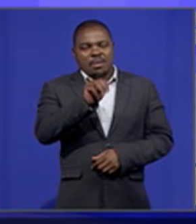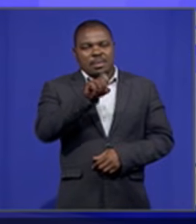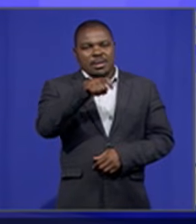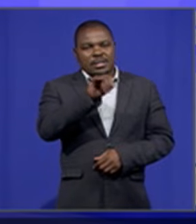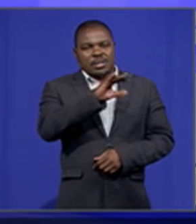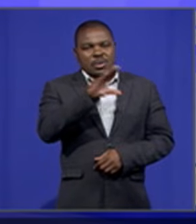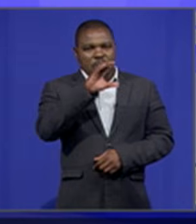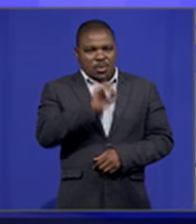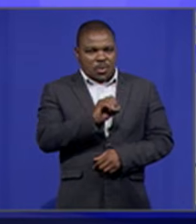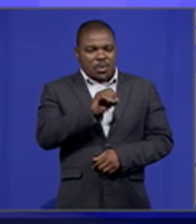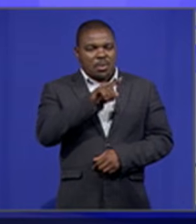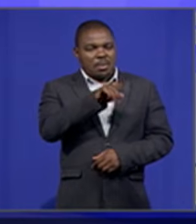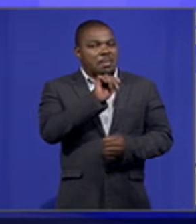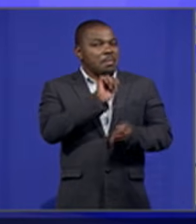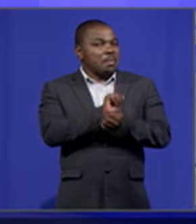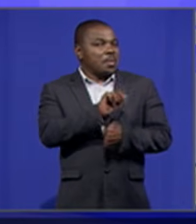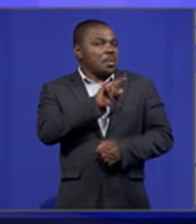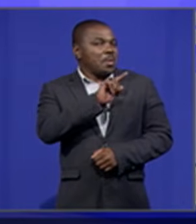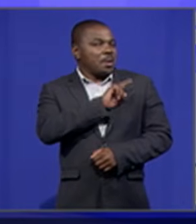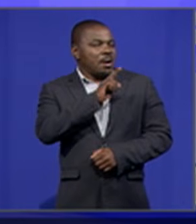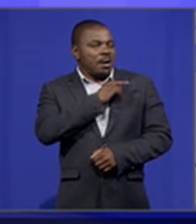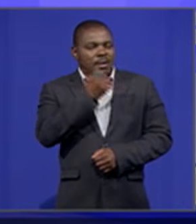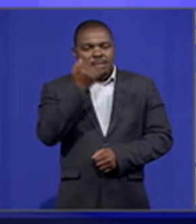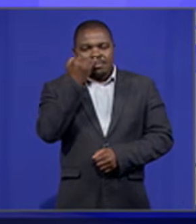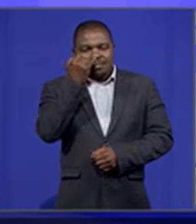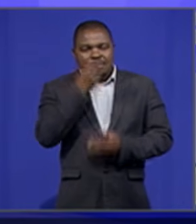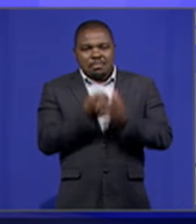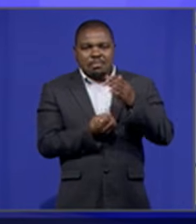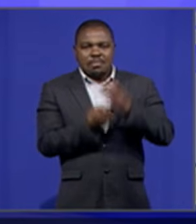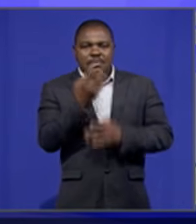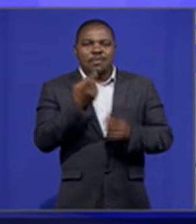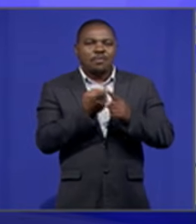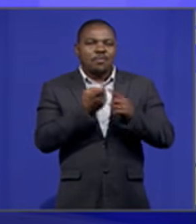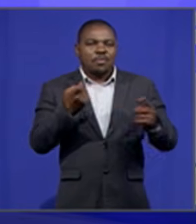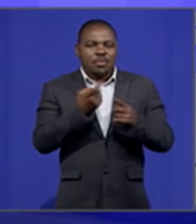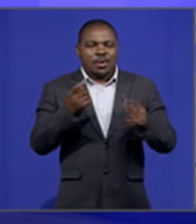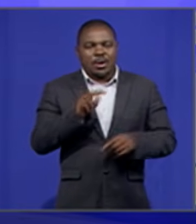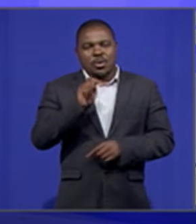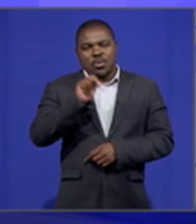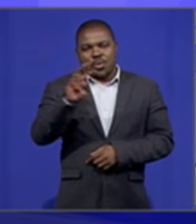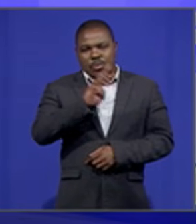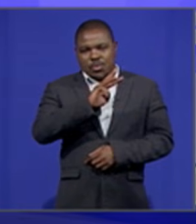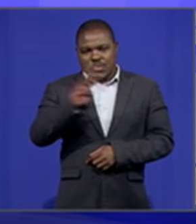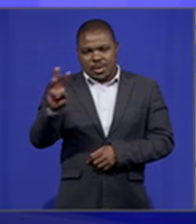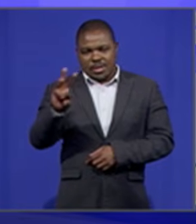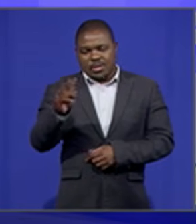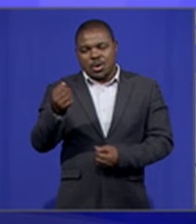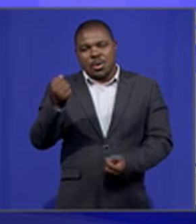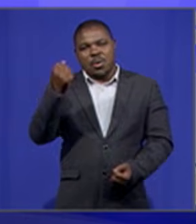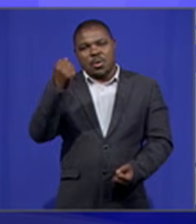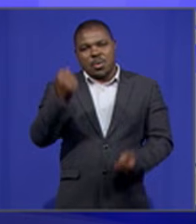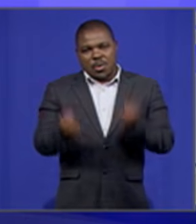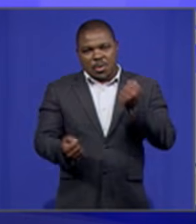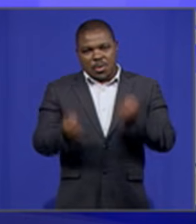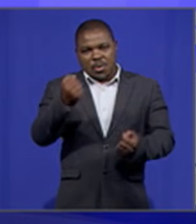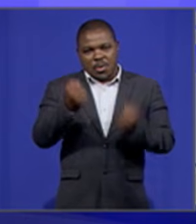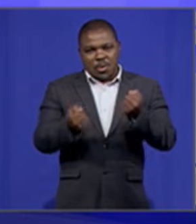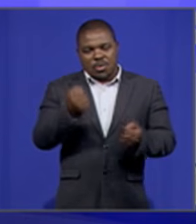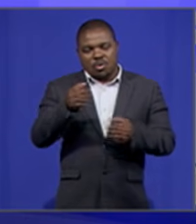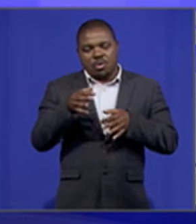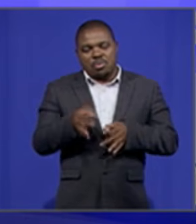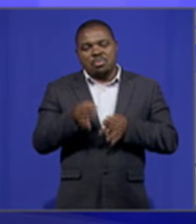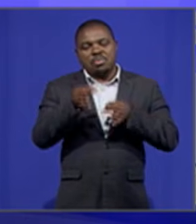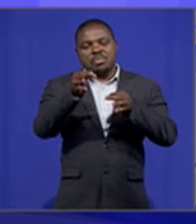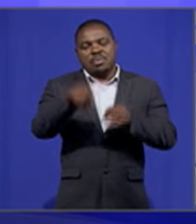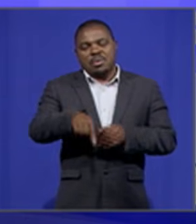le go hwetšwa ba tšweletša diokobatši ka Swartregens ka Northwest o šutišitšwe ke kgorotsheko ya magistrata wa tikologo ka